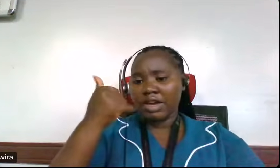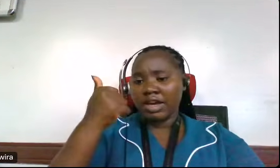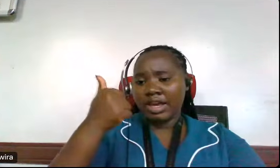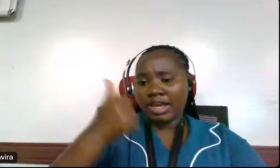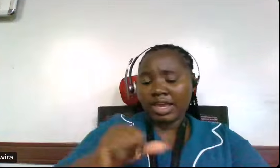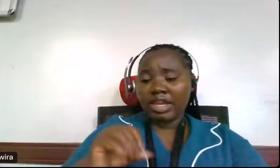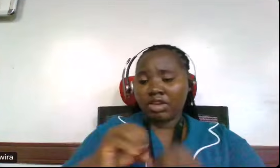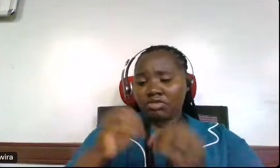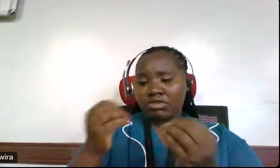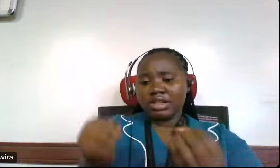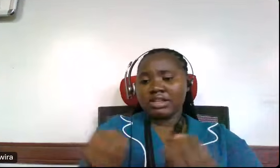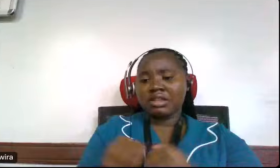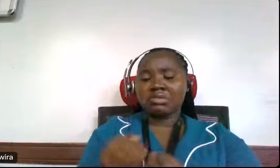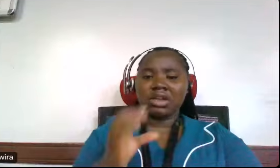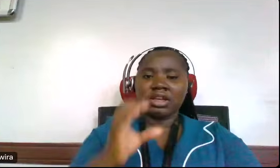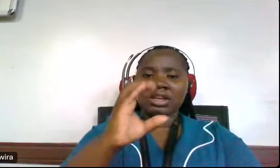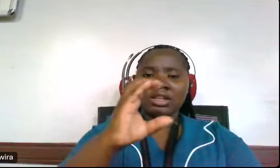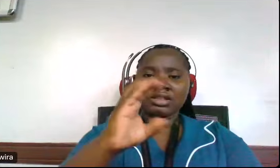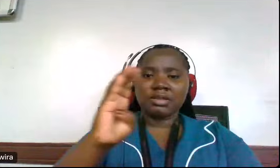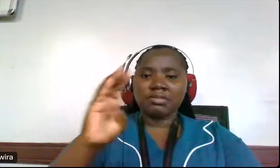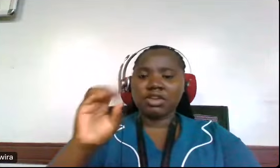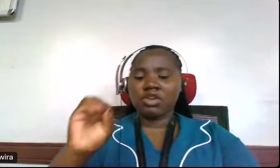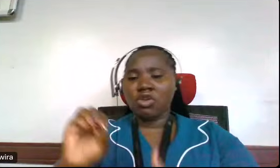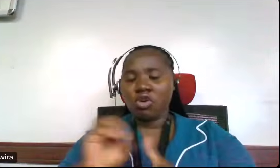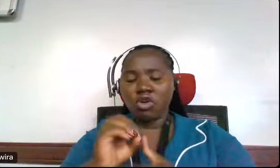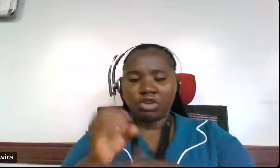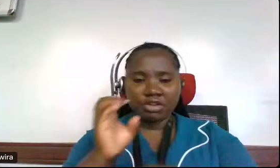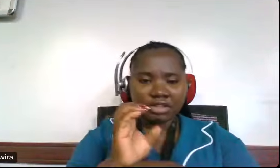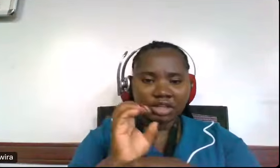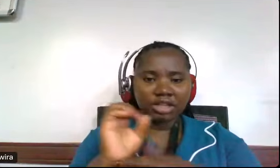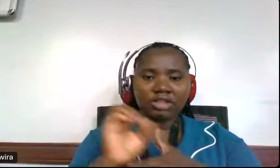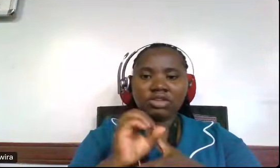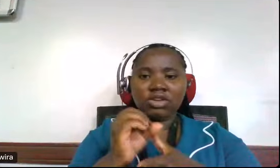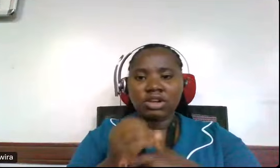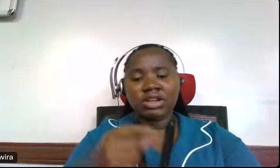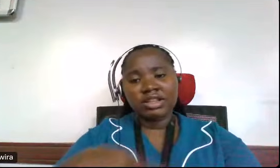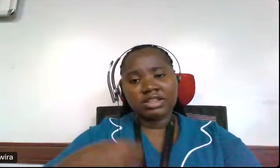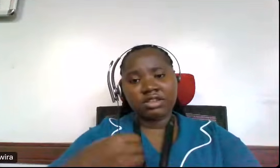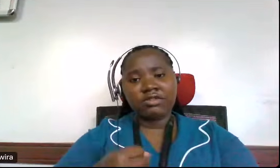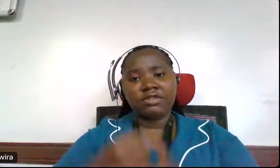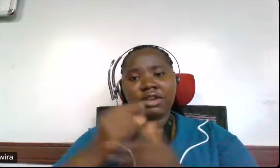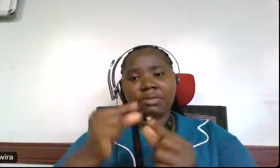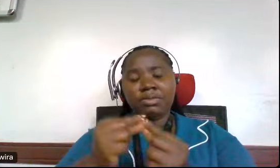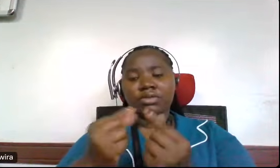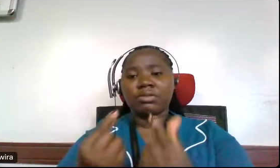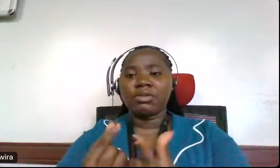church, CBO, self-help group, or welfare,